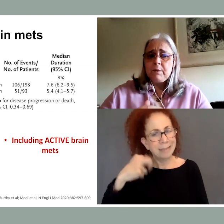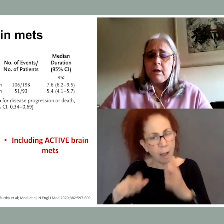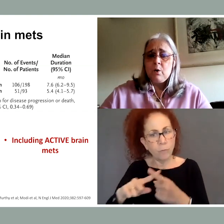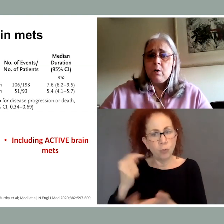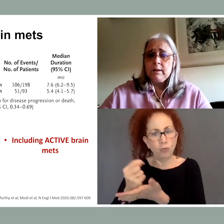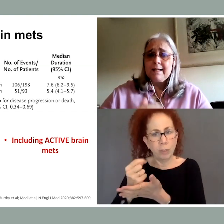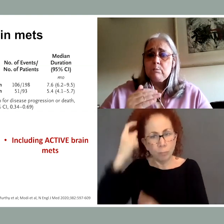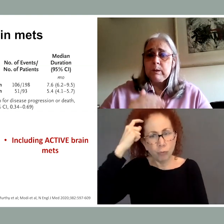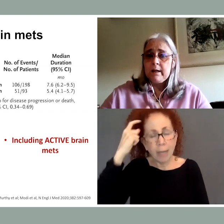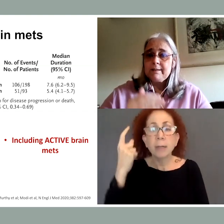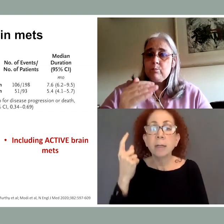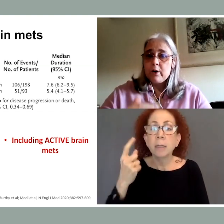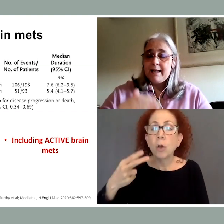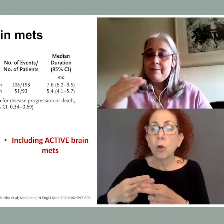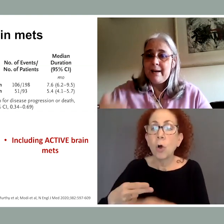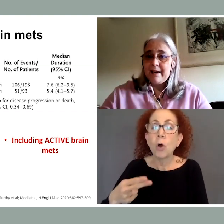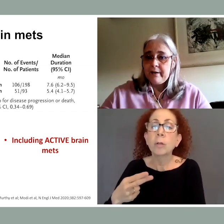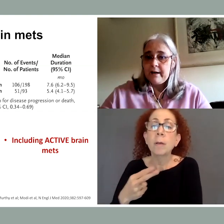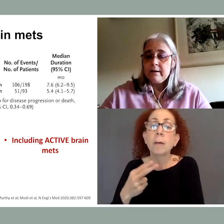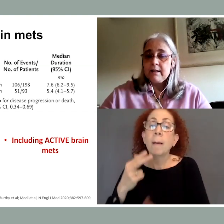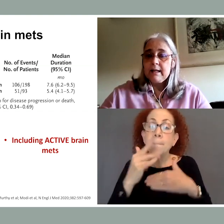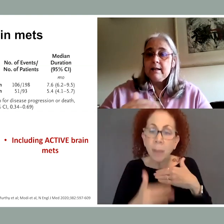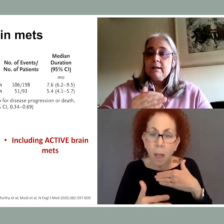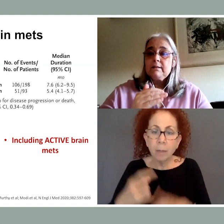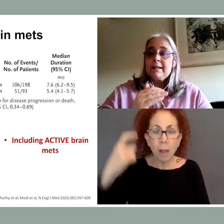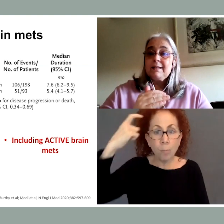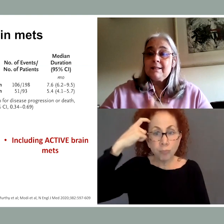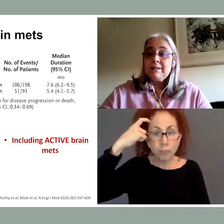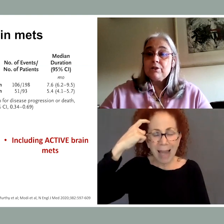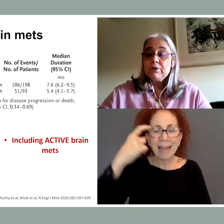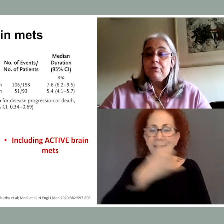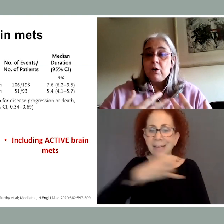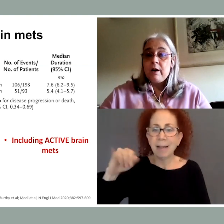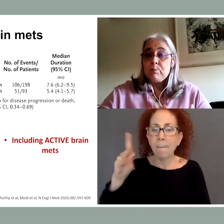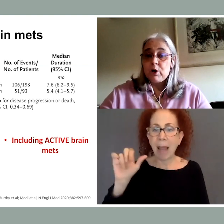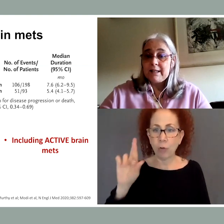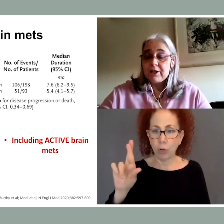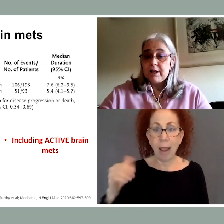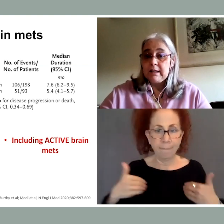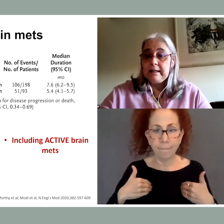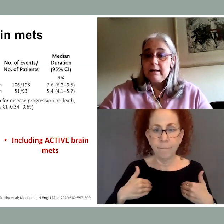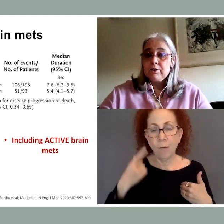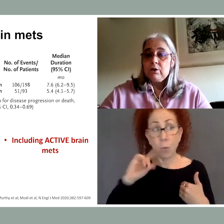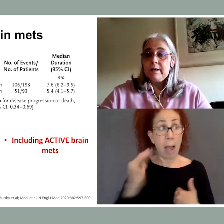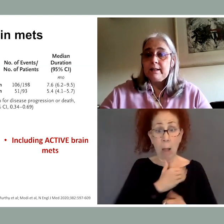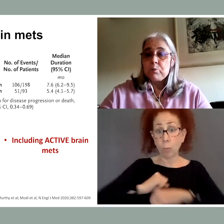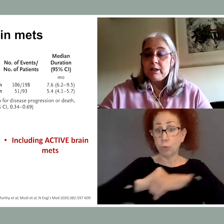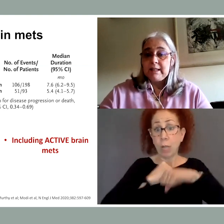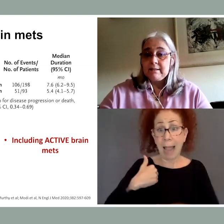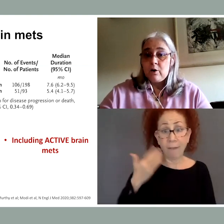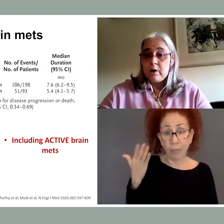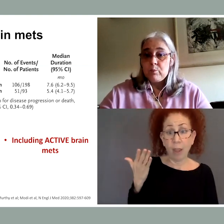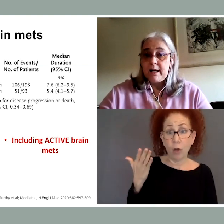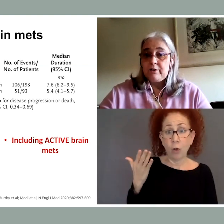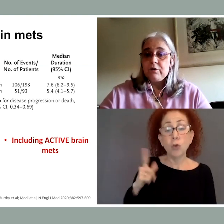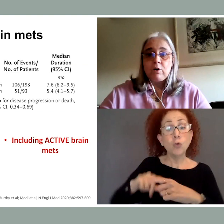is something called blood-brain barrier that exists for our protection. So it